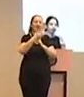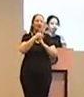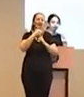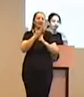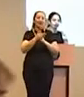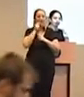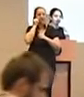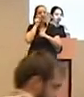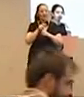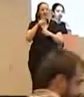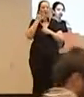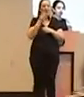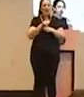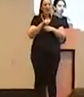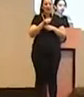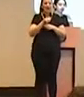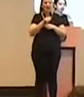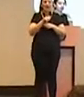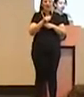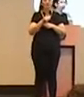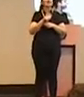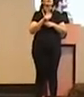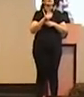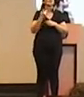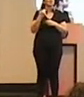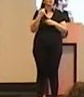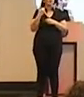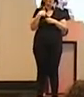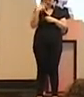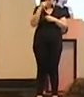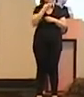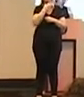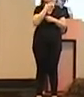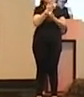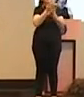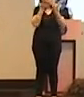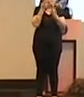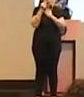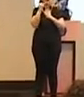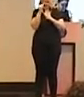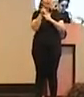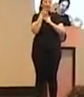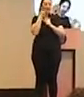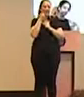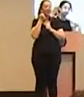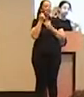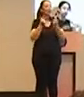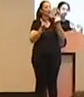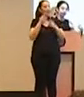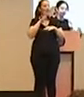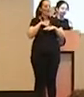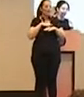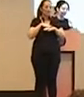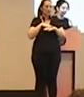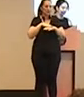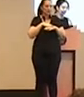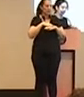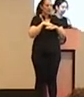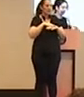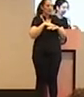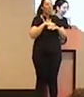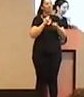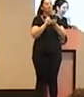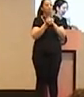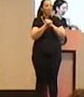all personally for all the work you have carried out on behalf of my institution as